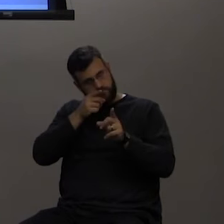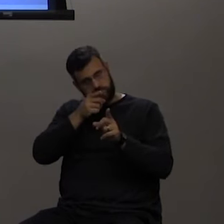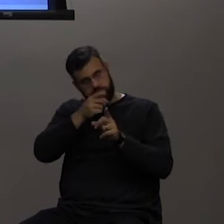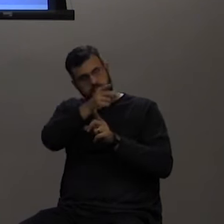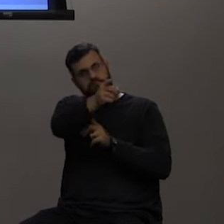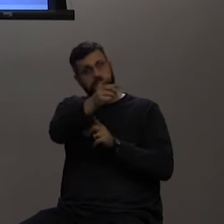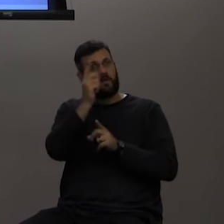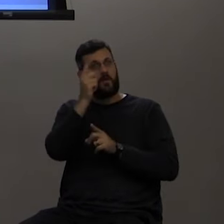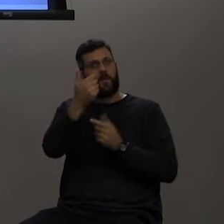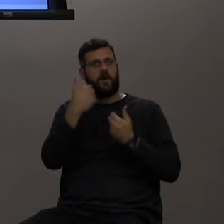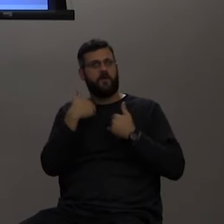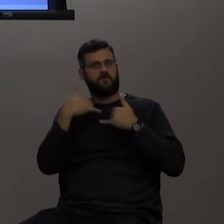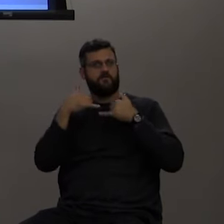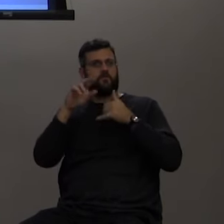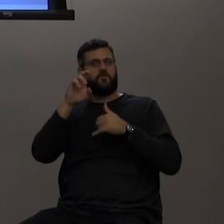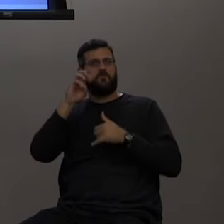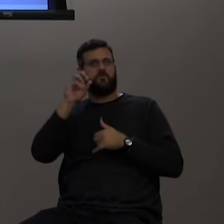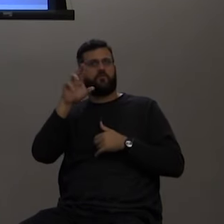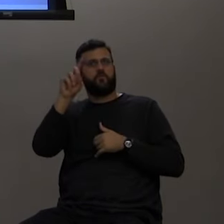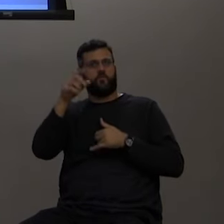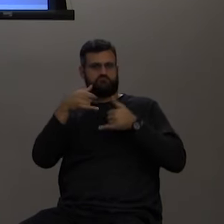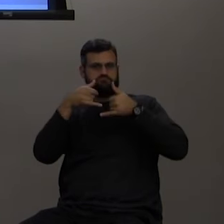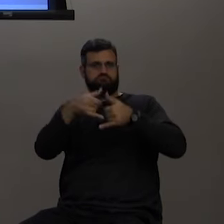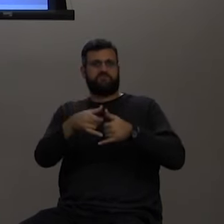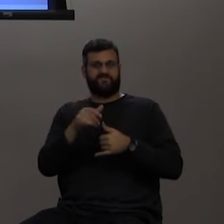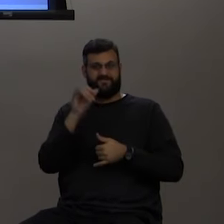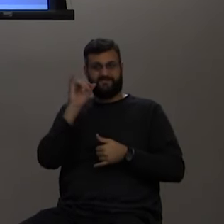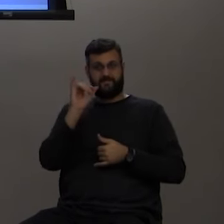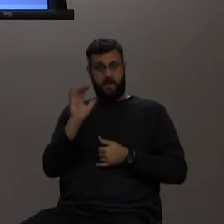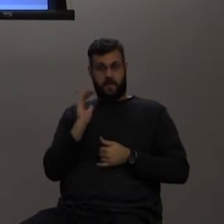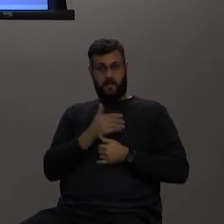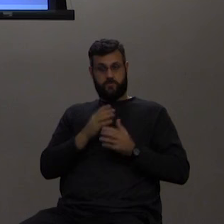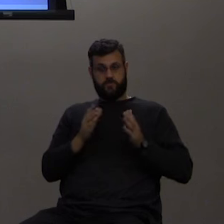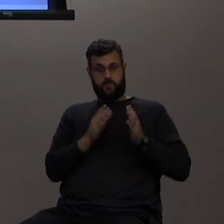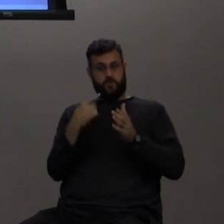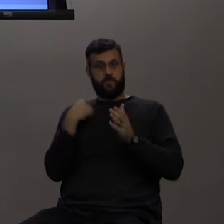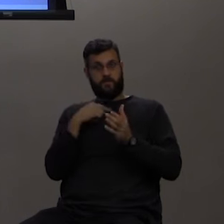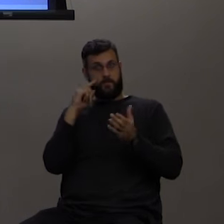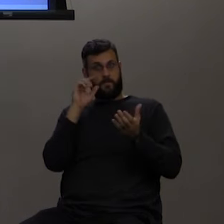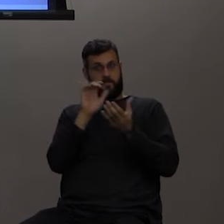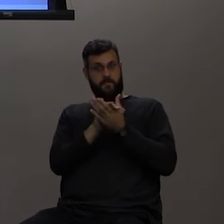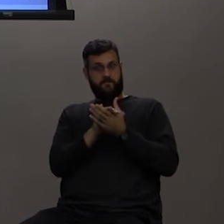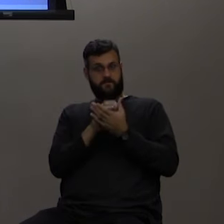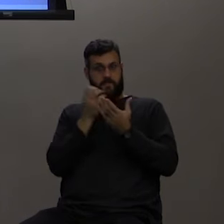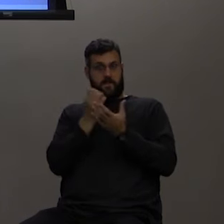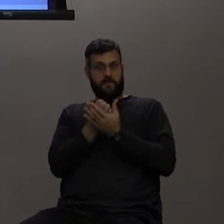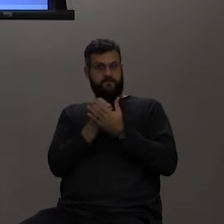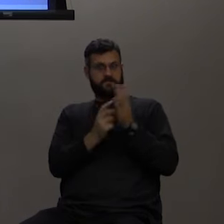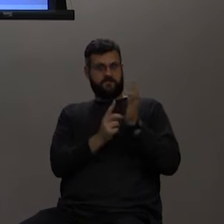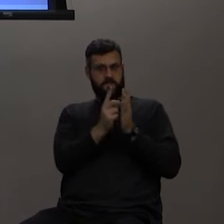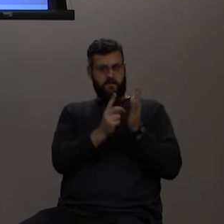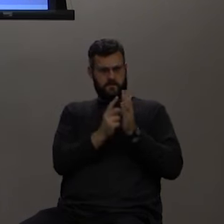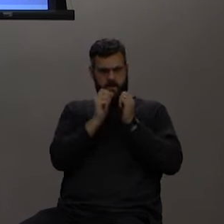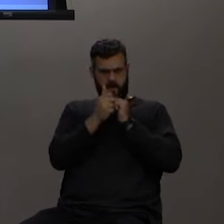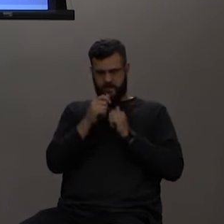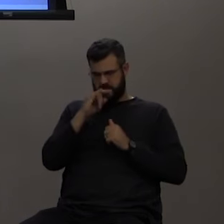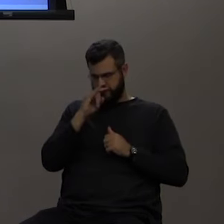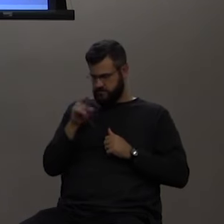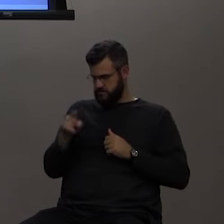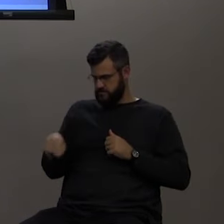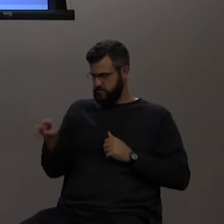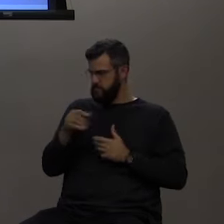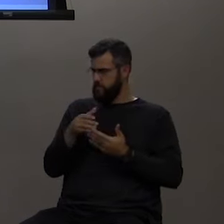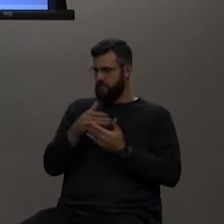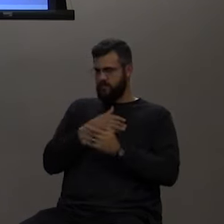the back end. And so part of that strategy, we believe, is an economic development one, which is how do we get to those kids before